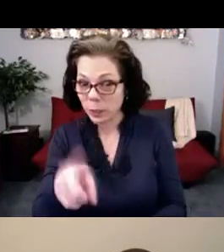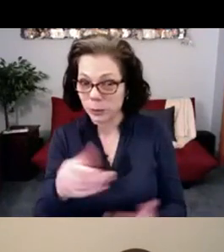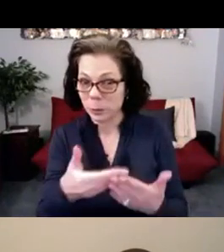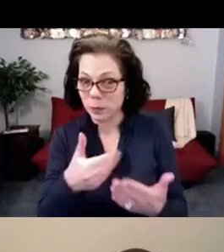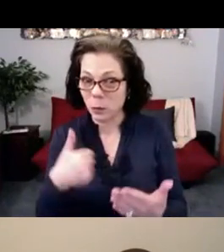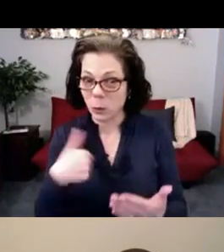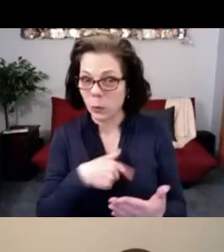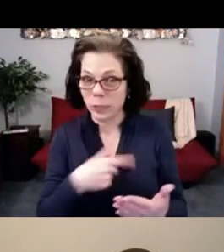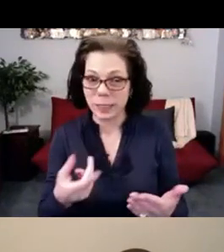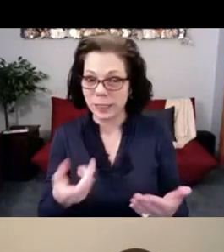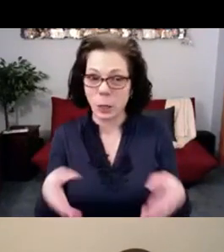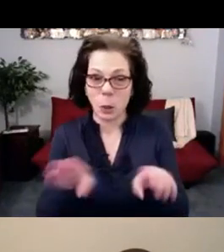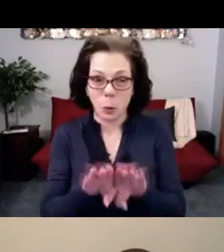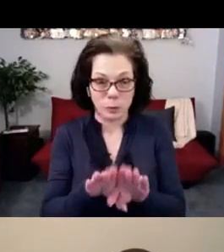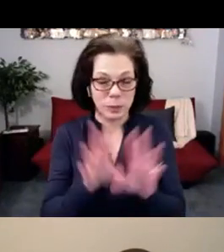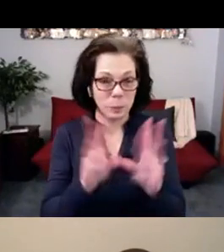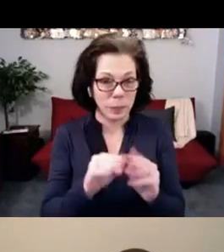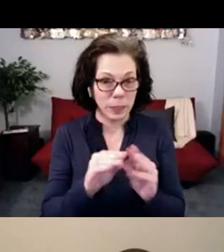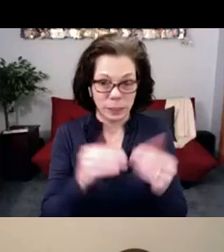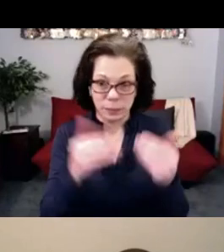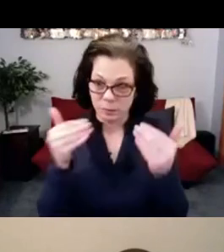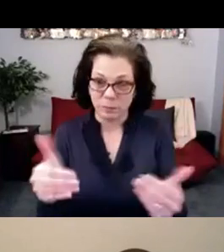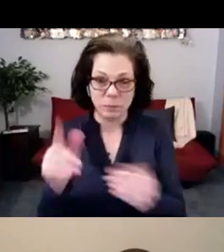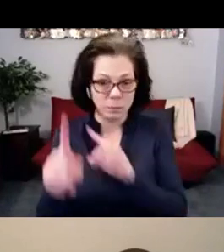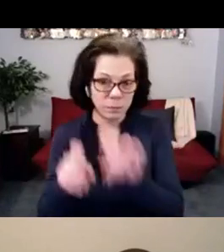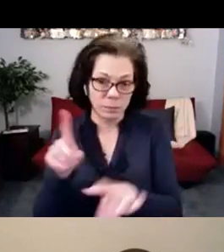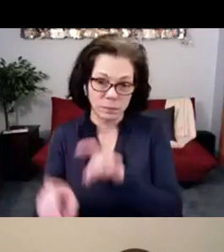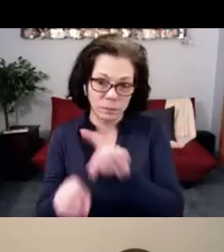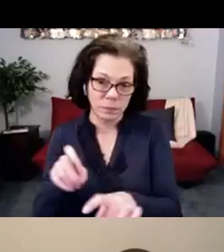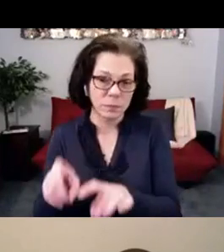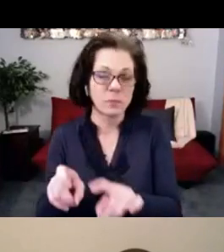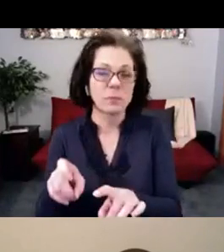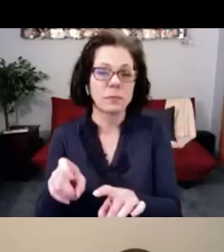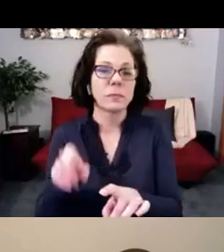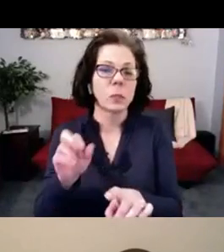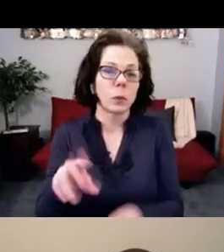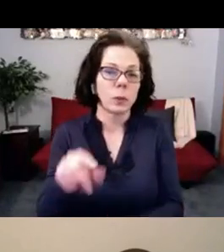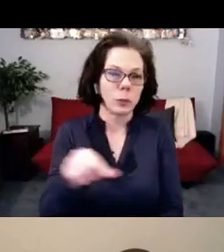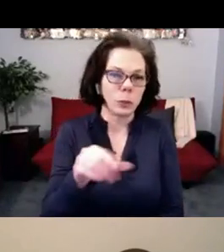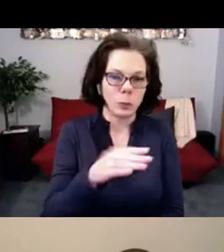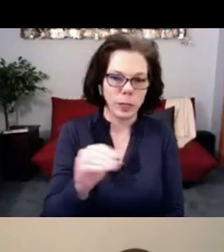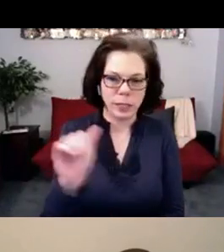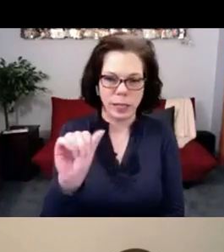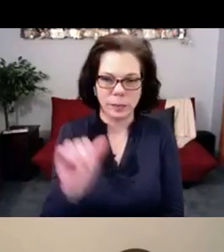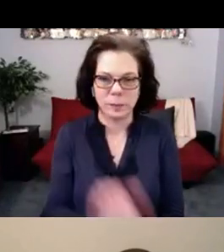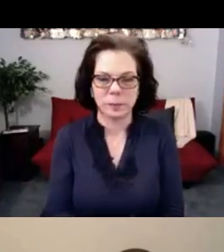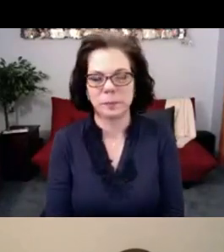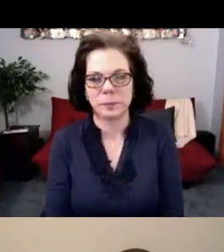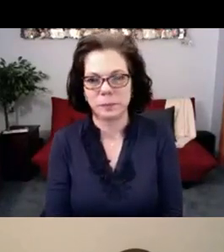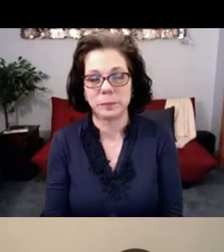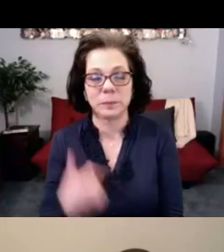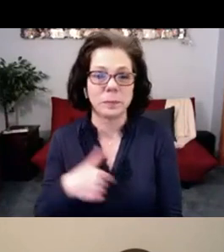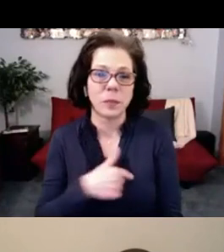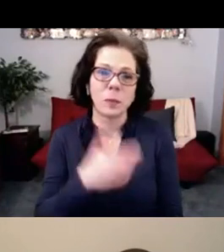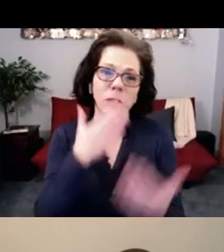to sign off. Again, you can ask your questions in the chat section or in the Q&A feature. And we thank everybody